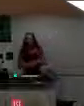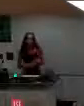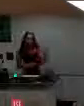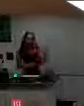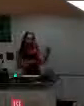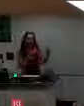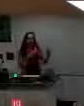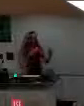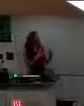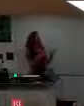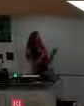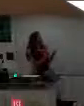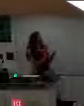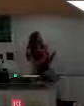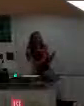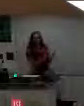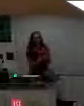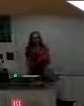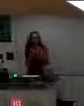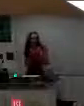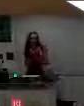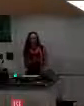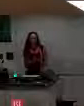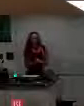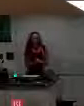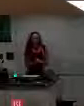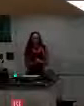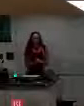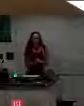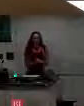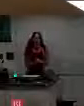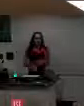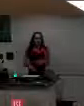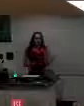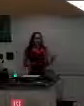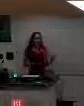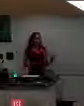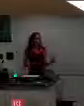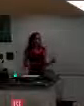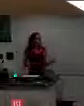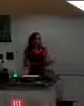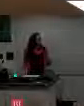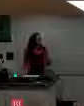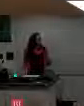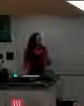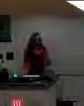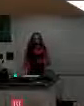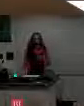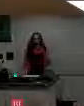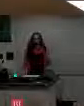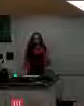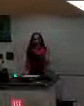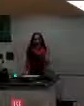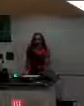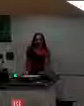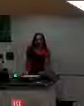But if somebody has this, uses the same platform online and has the same levels of skills than as other people, but still has